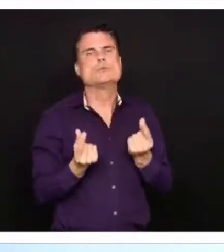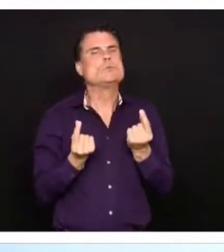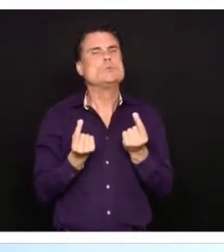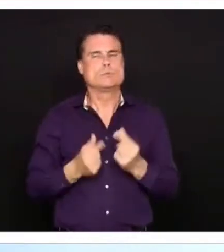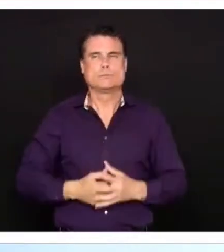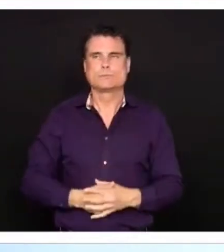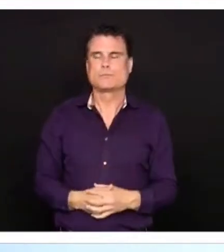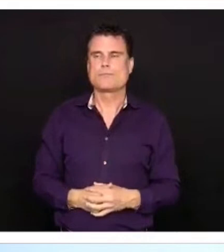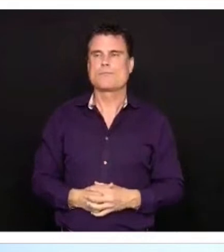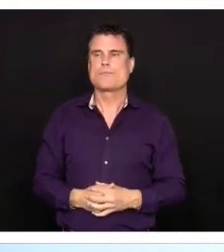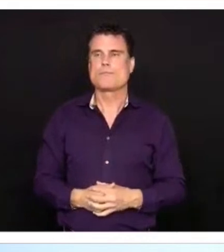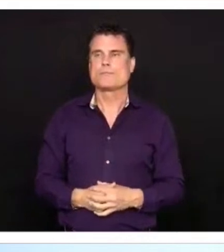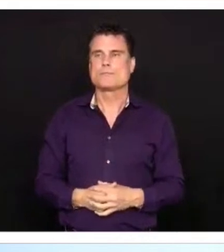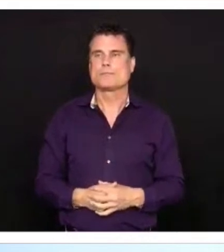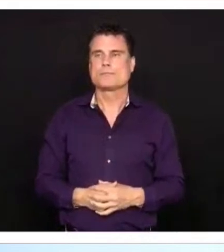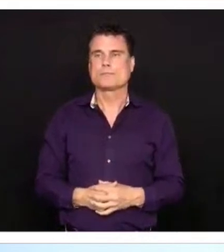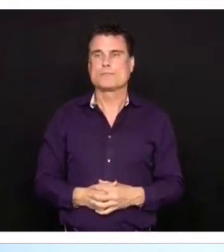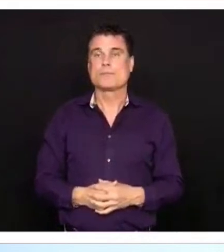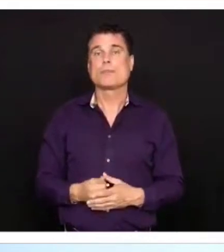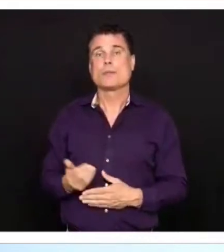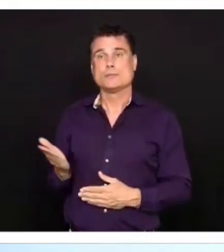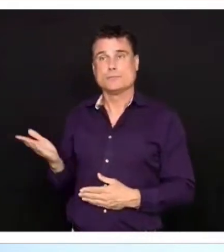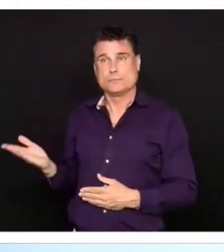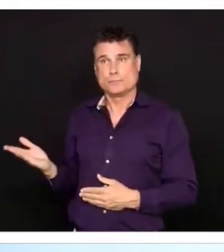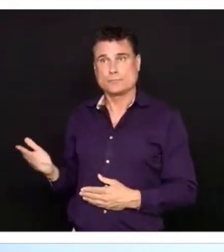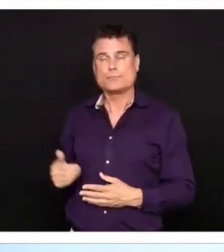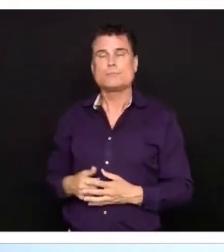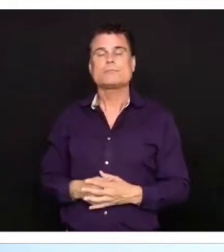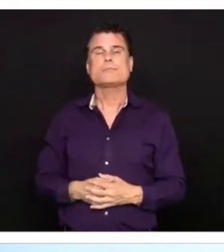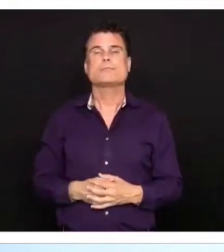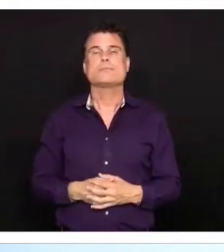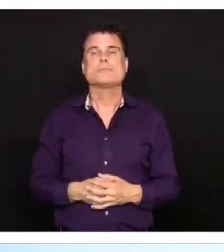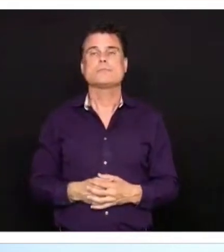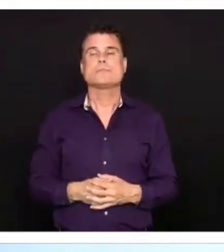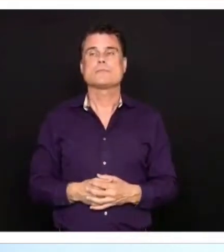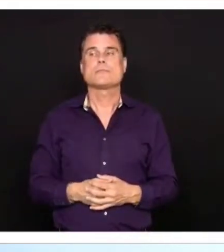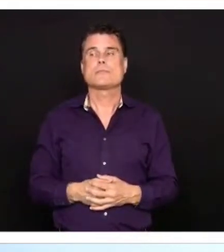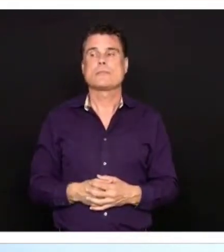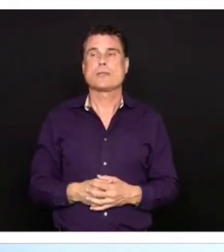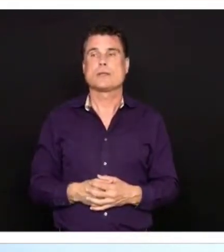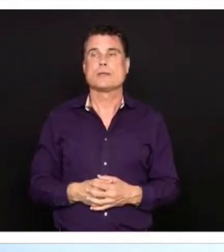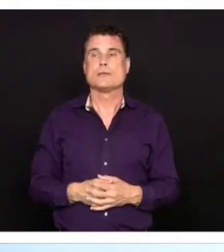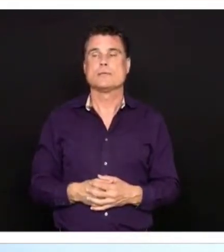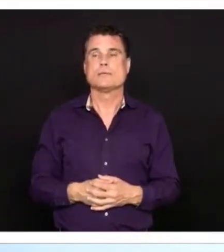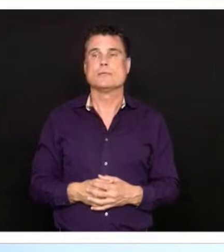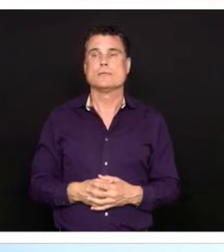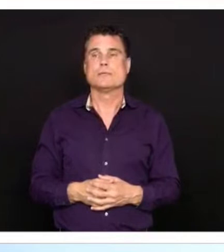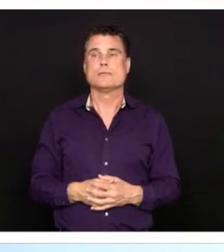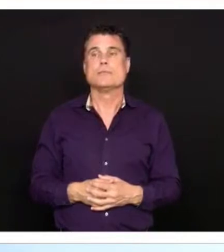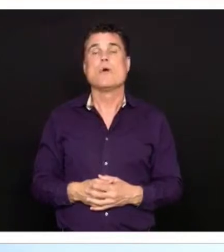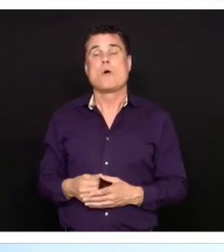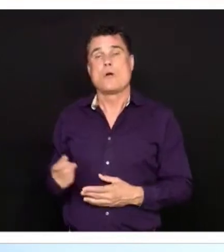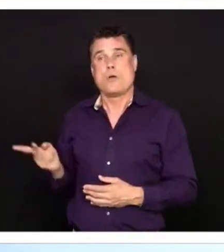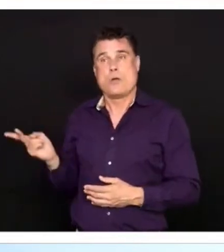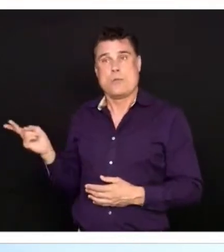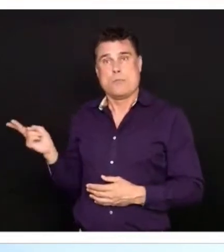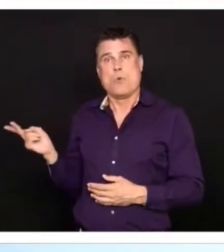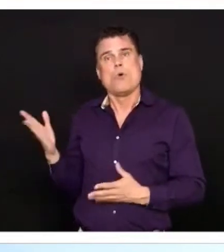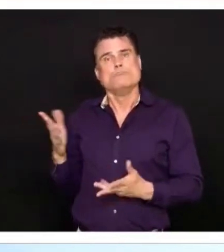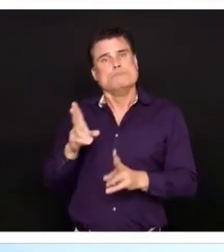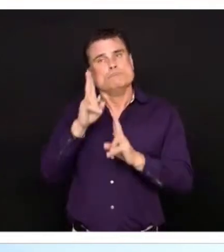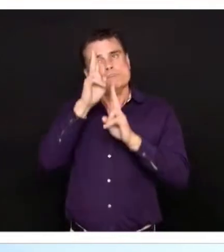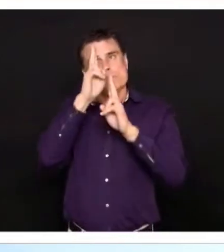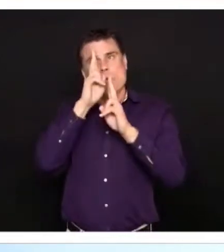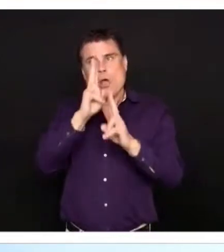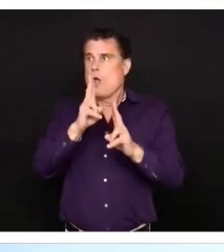give the people of British Columbia an idea of where we've been and where we're going with regards to the pandemic of COVID-19 here